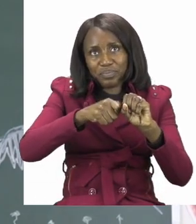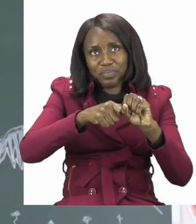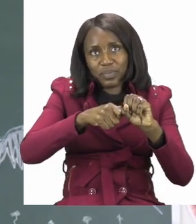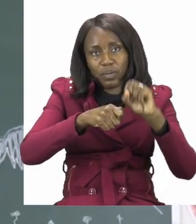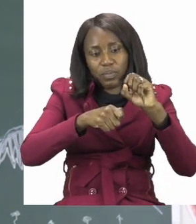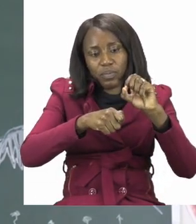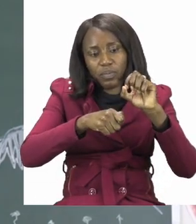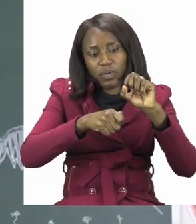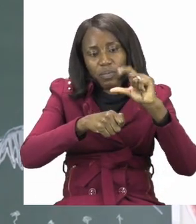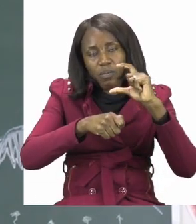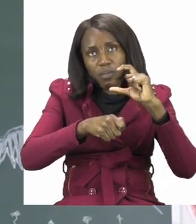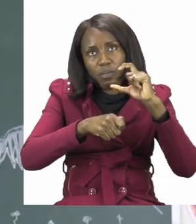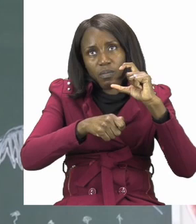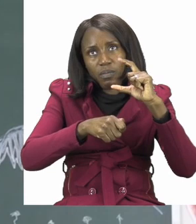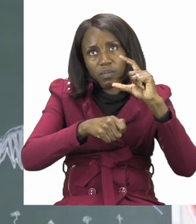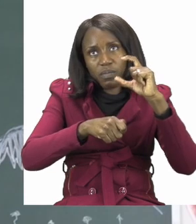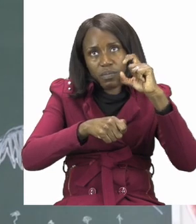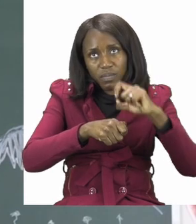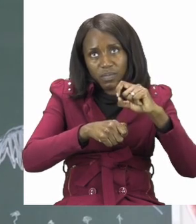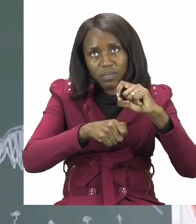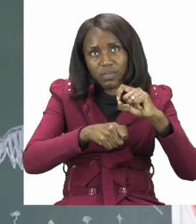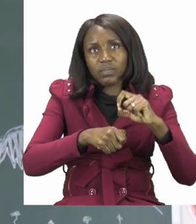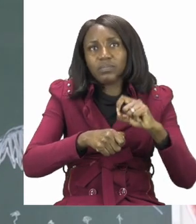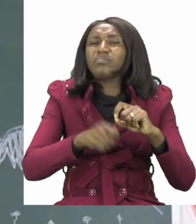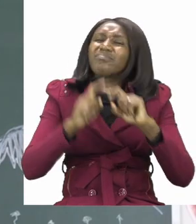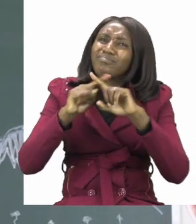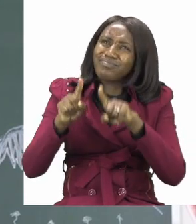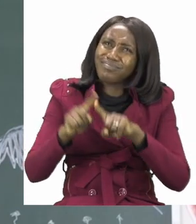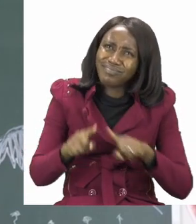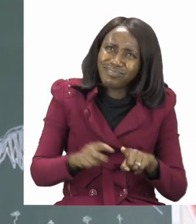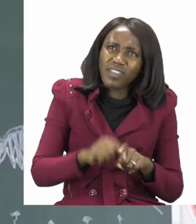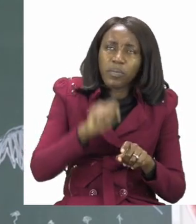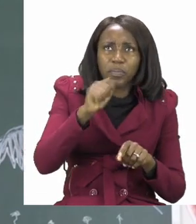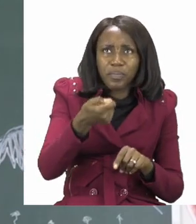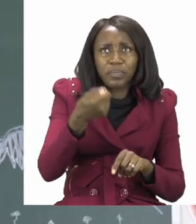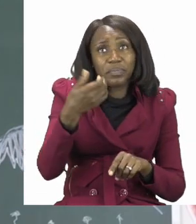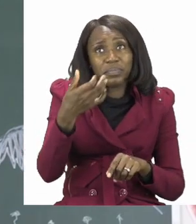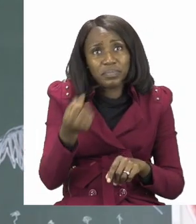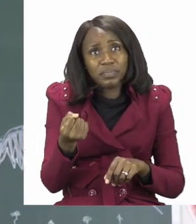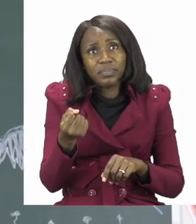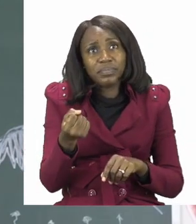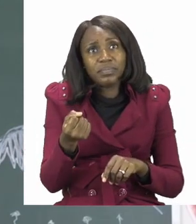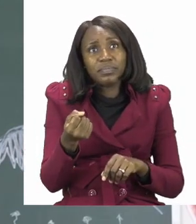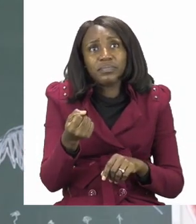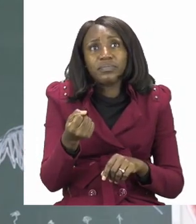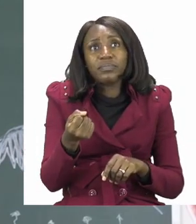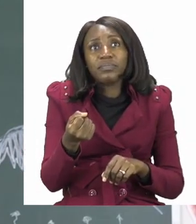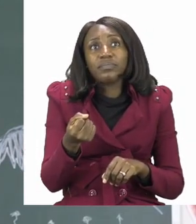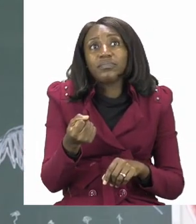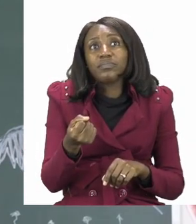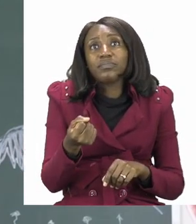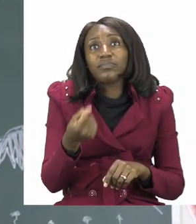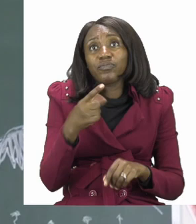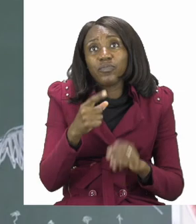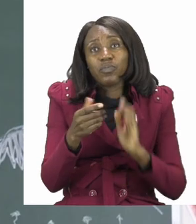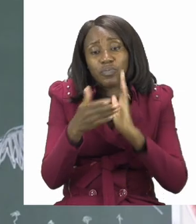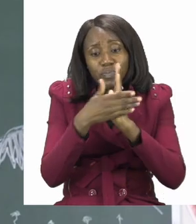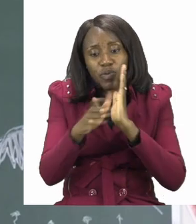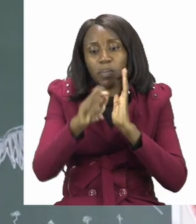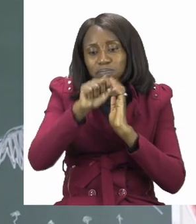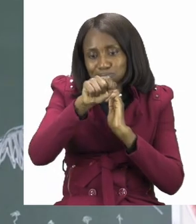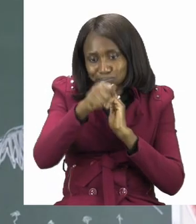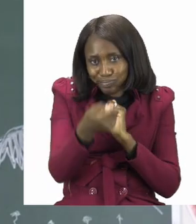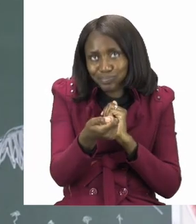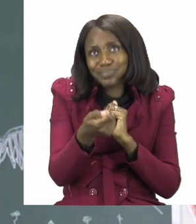this lock, but it's not the only type of key that we use. We use keys to unlock doors as